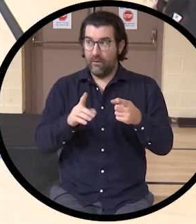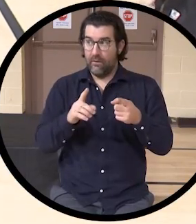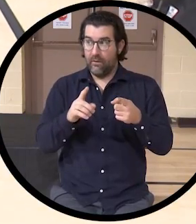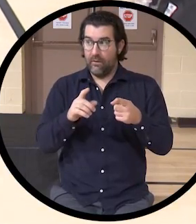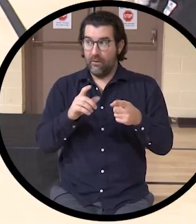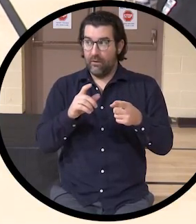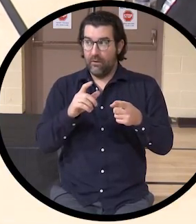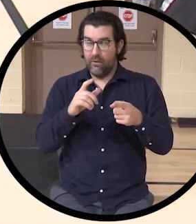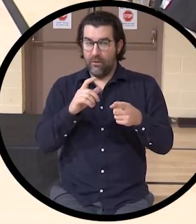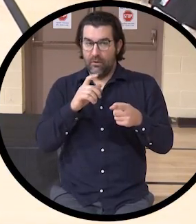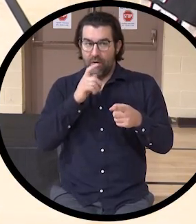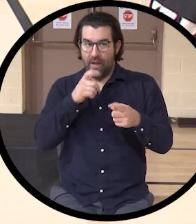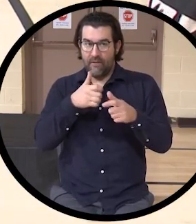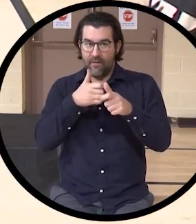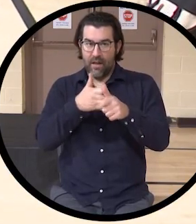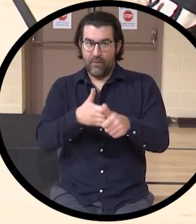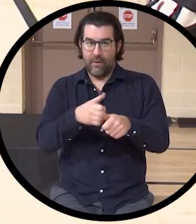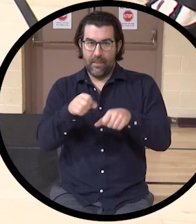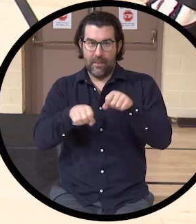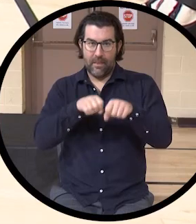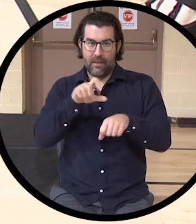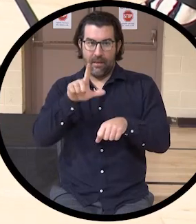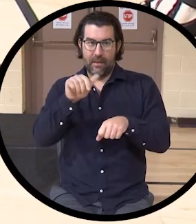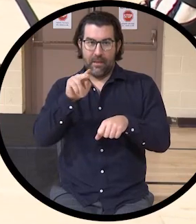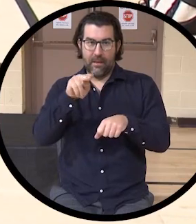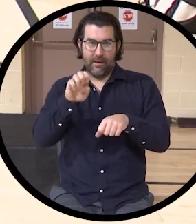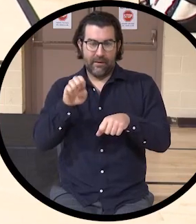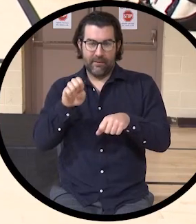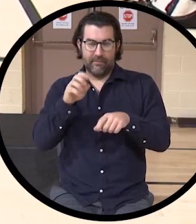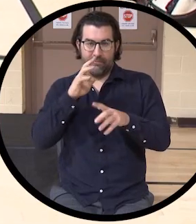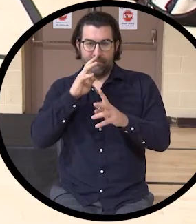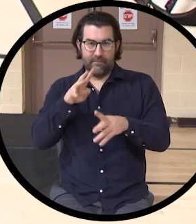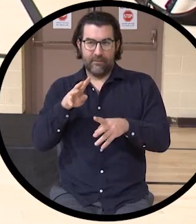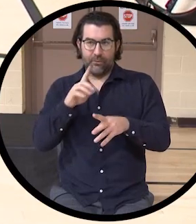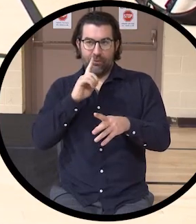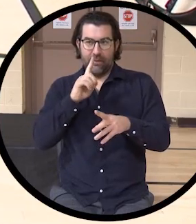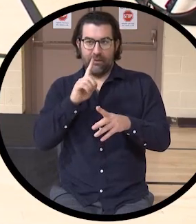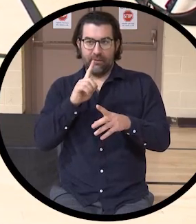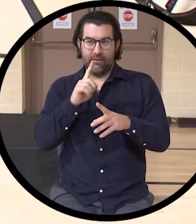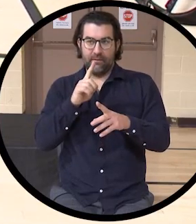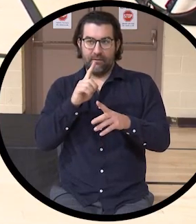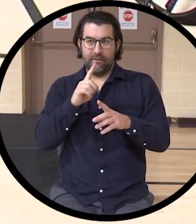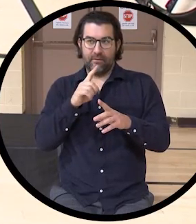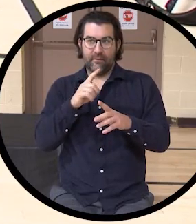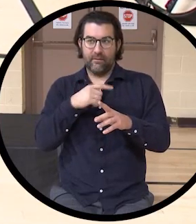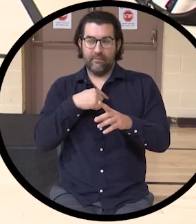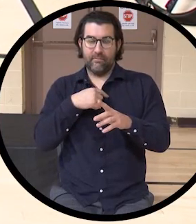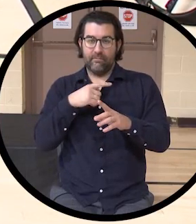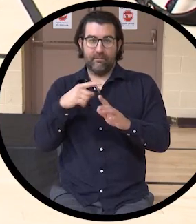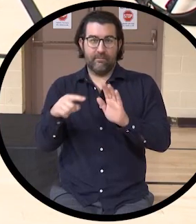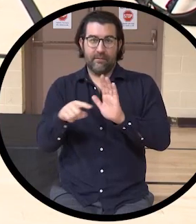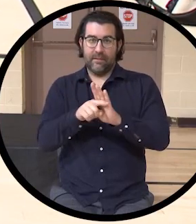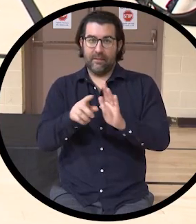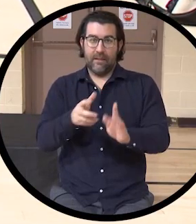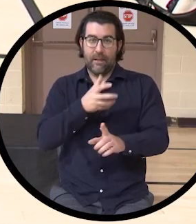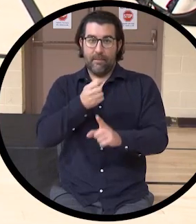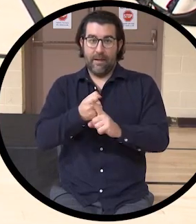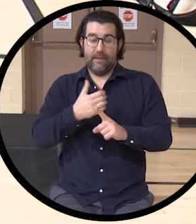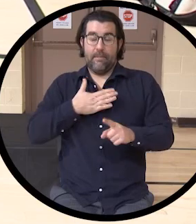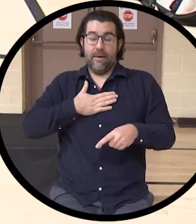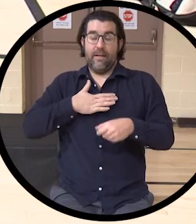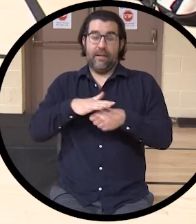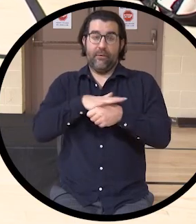They're not even here. So it really has a negative impact. It may impact our